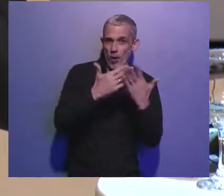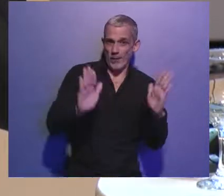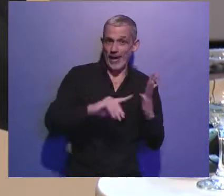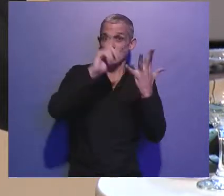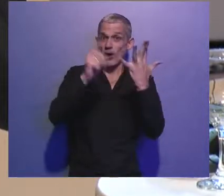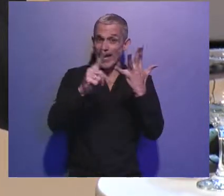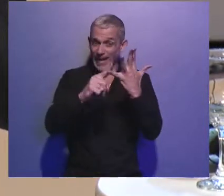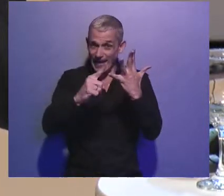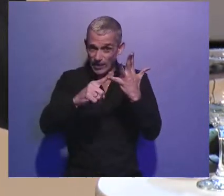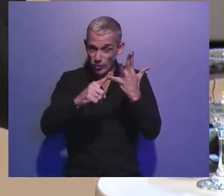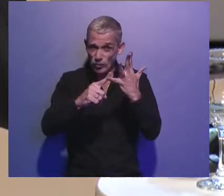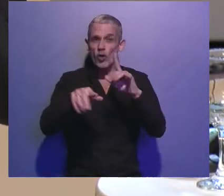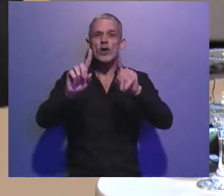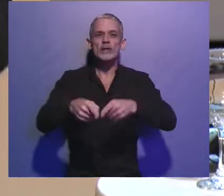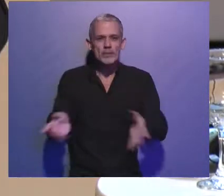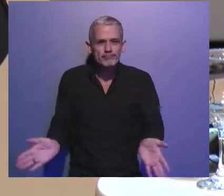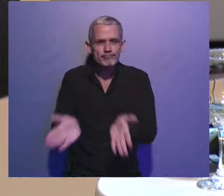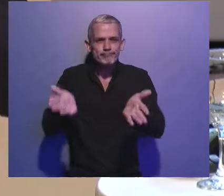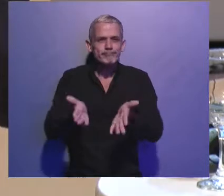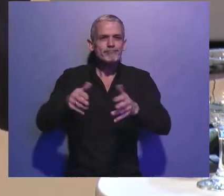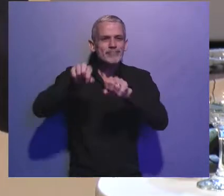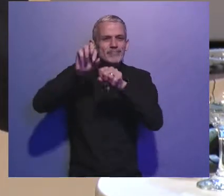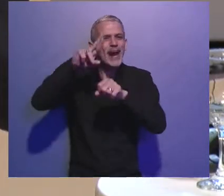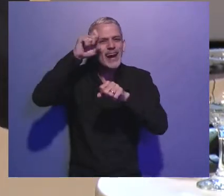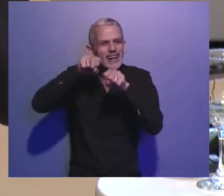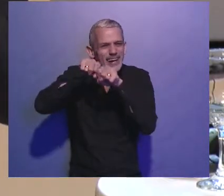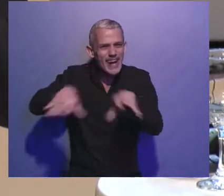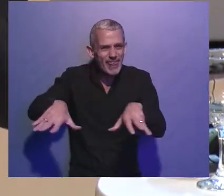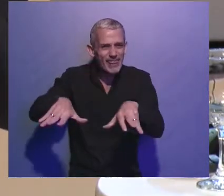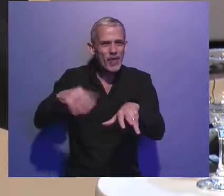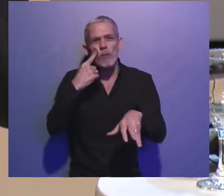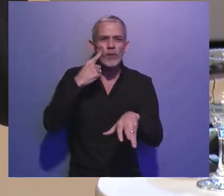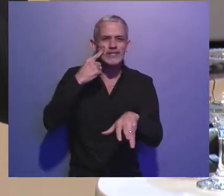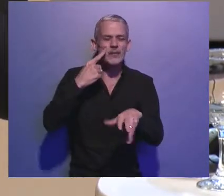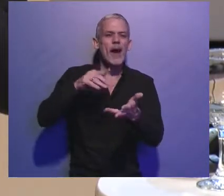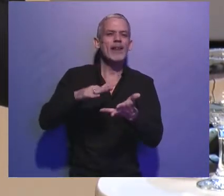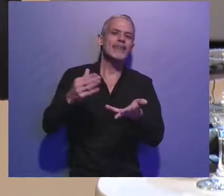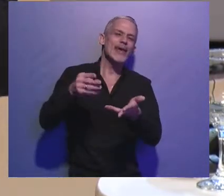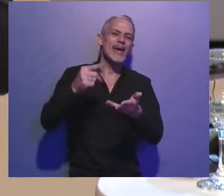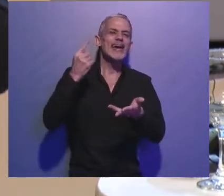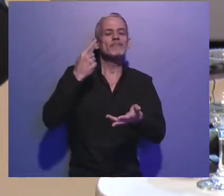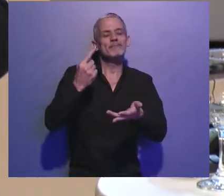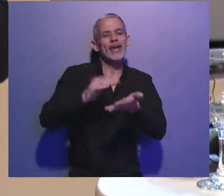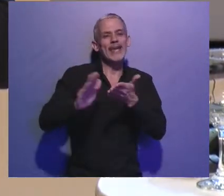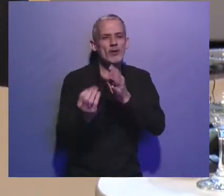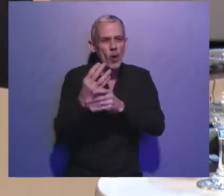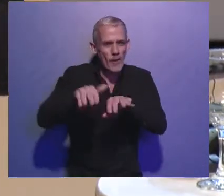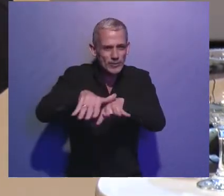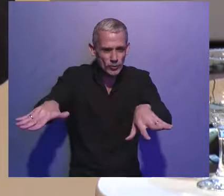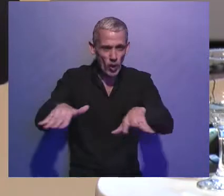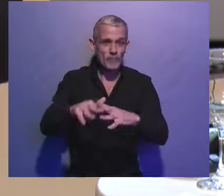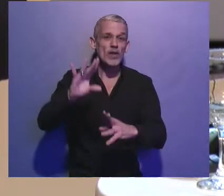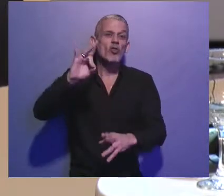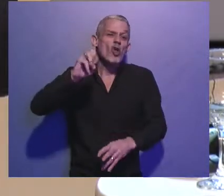Hall's network of innovation spaces and labs. João Doria, elected mayor in the first